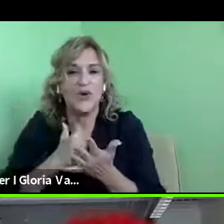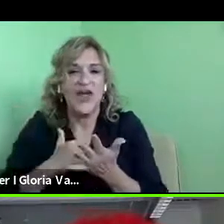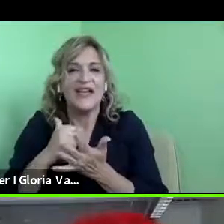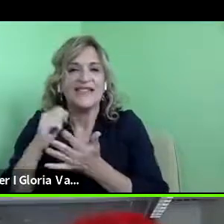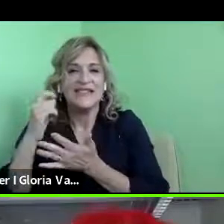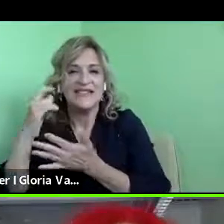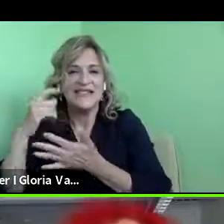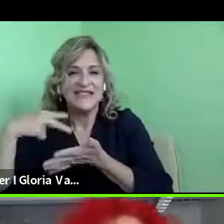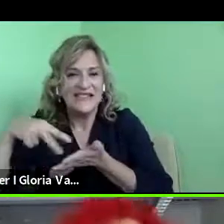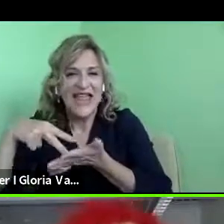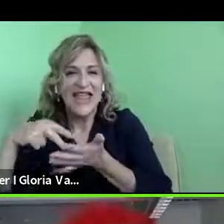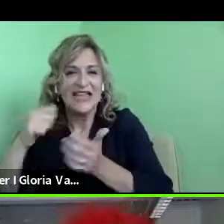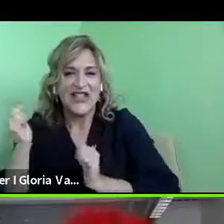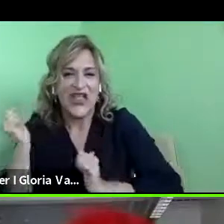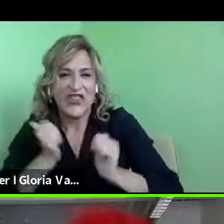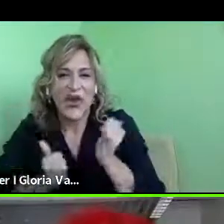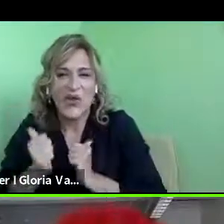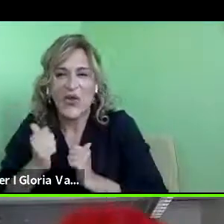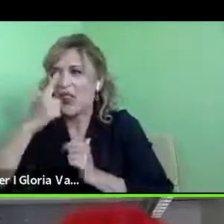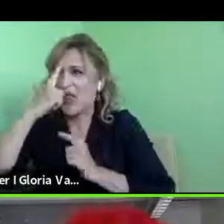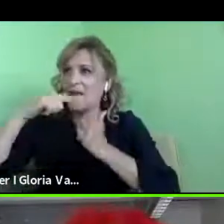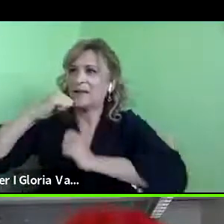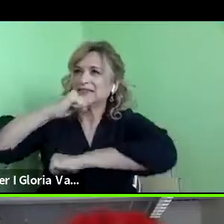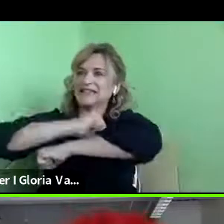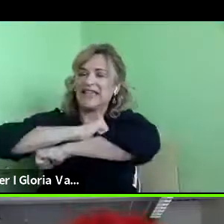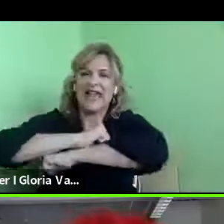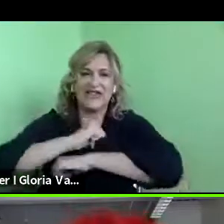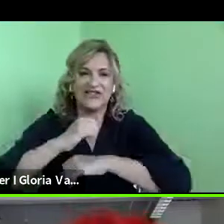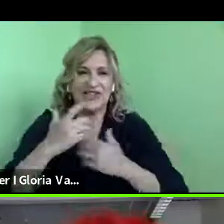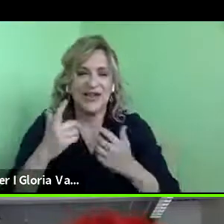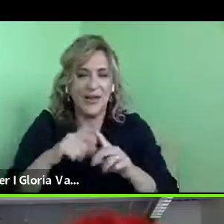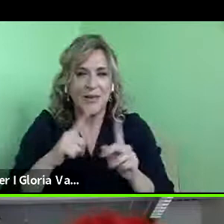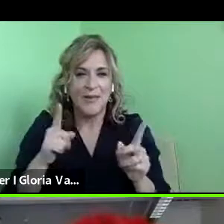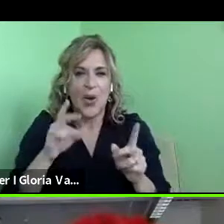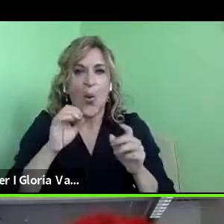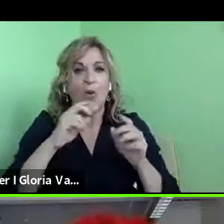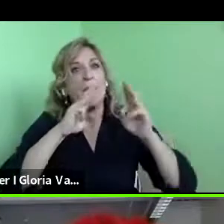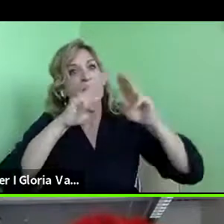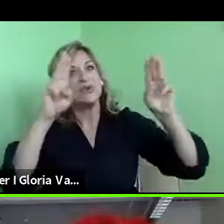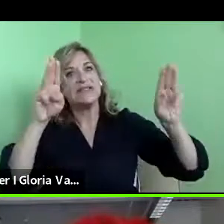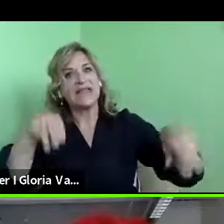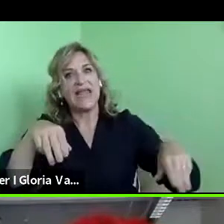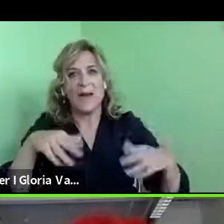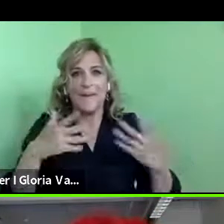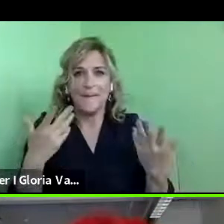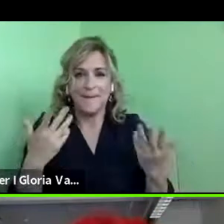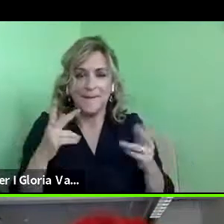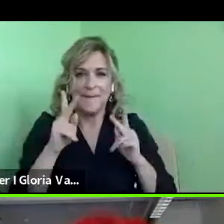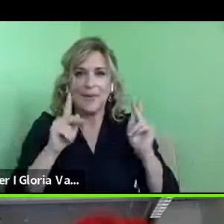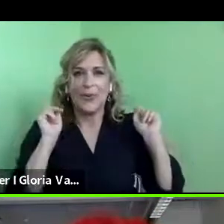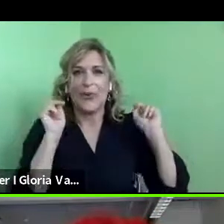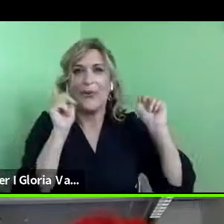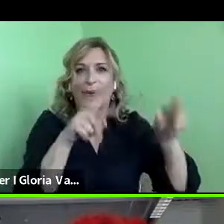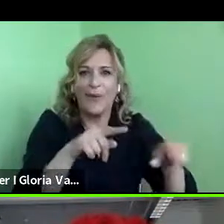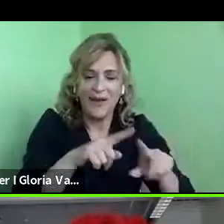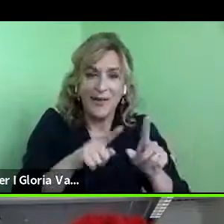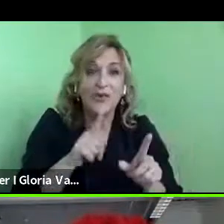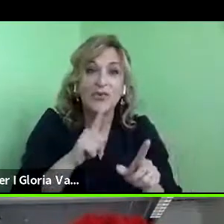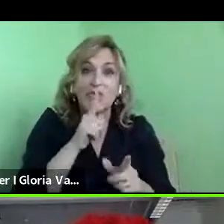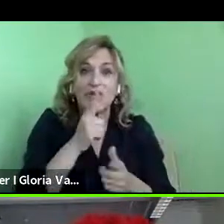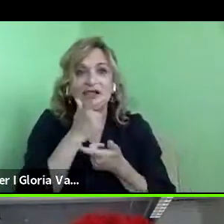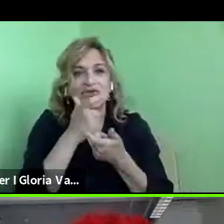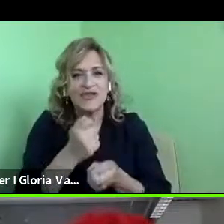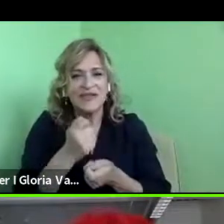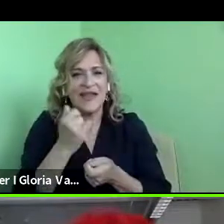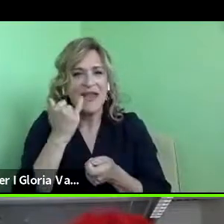either the museum or, okay, something site-driven. But I'm thinking it would be really interesting if there could be more